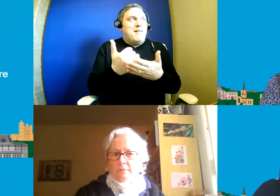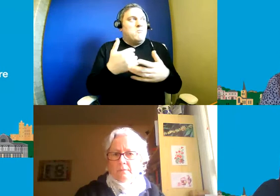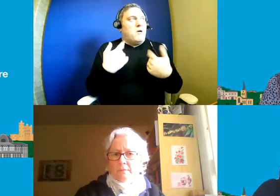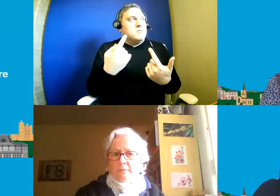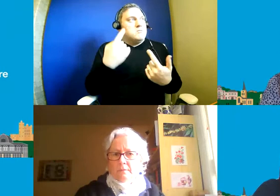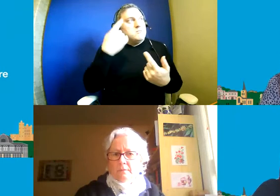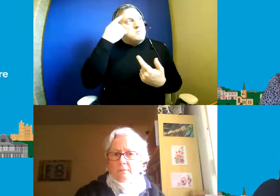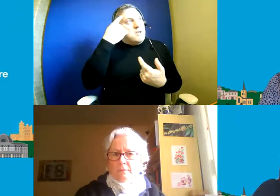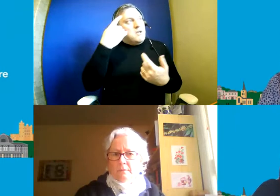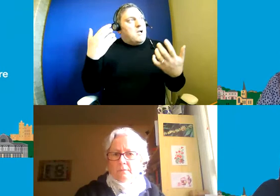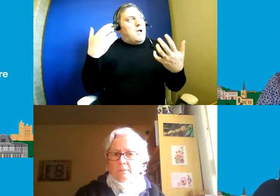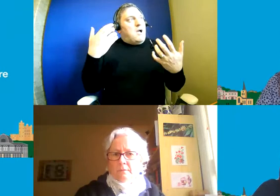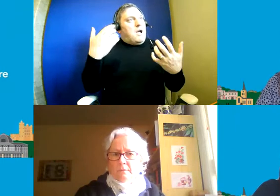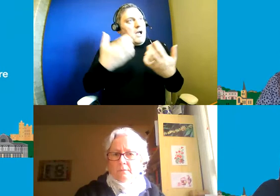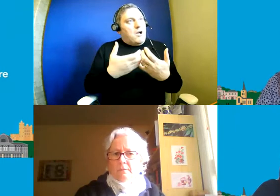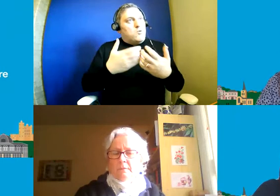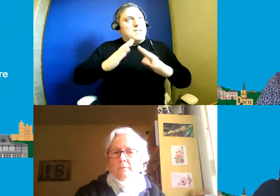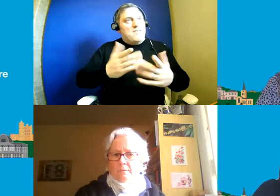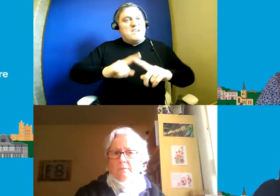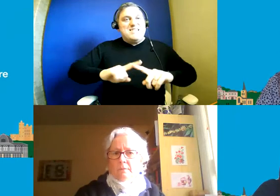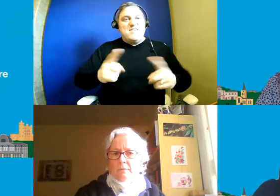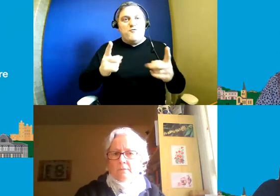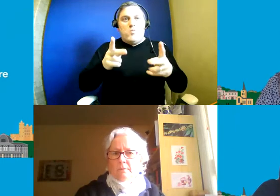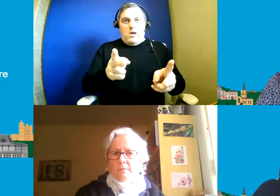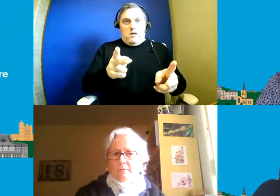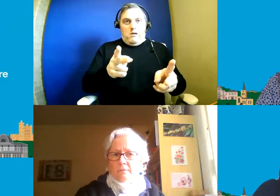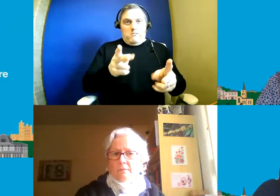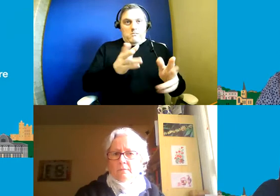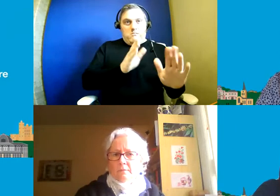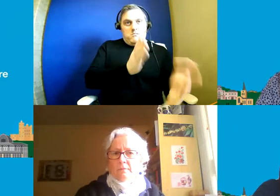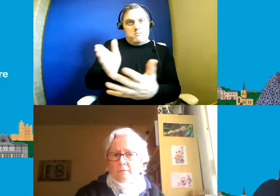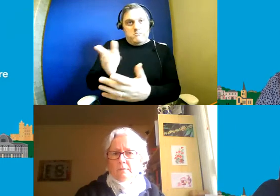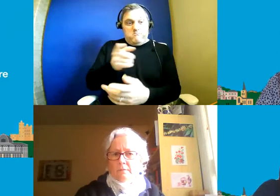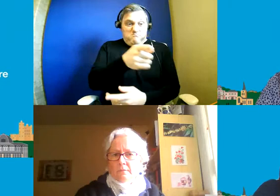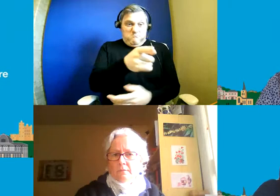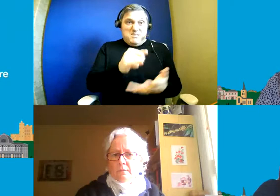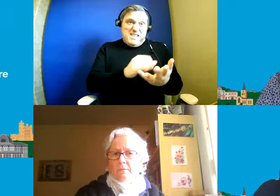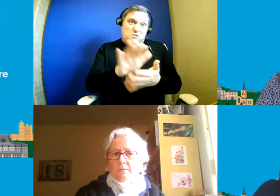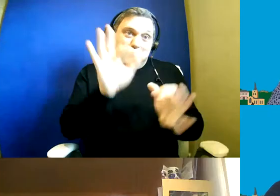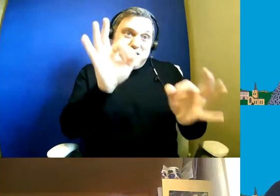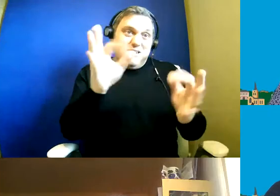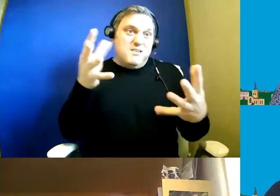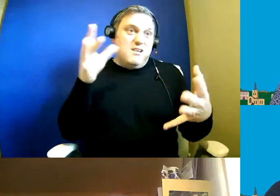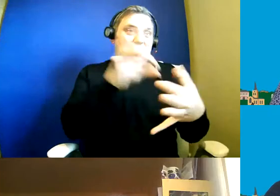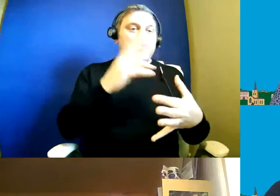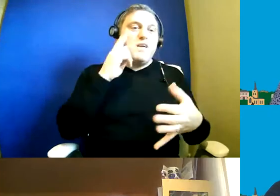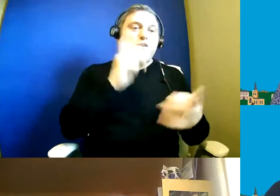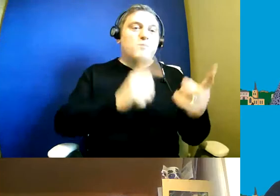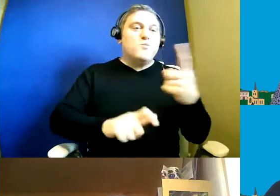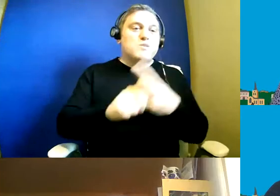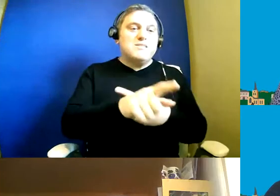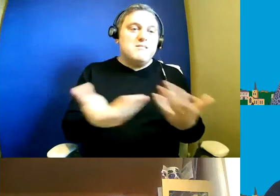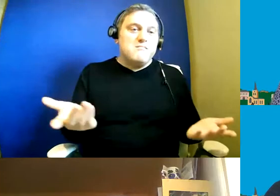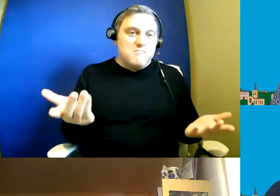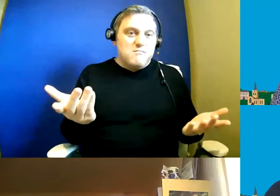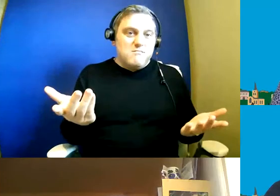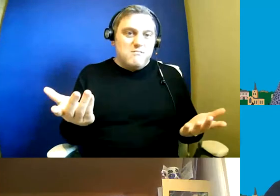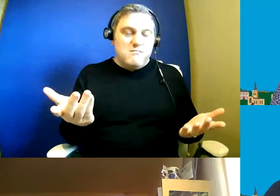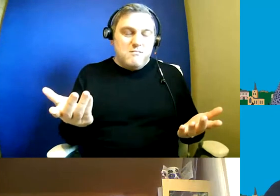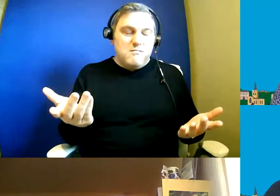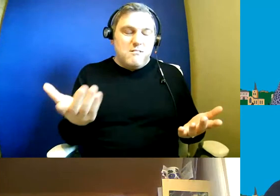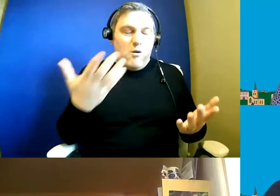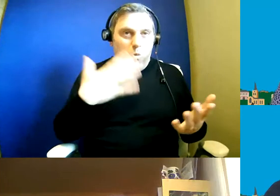and deliver services different. And I think, you know, Sarah's point's particularly valid on that. So I think, you know, I'm keen that we